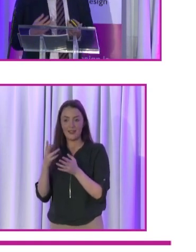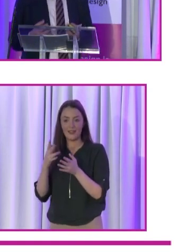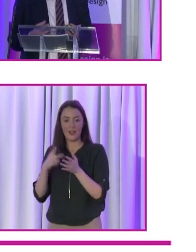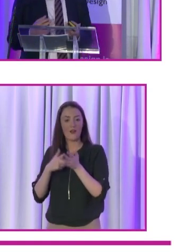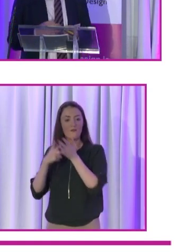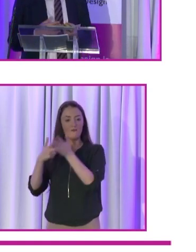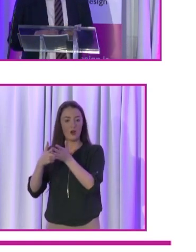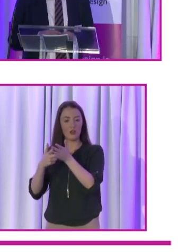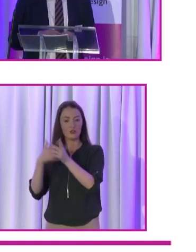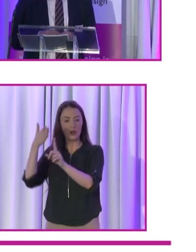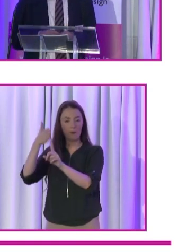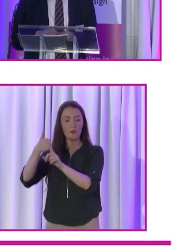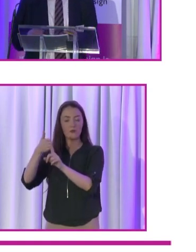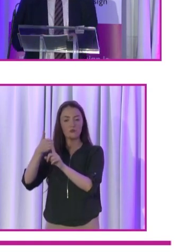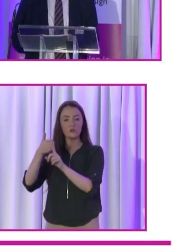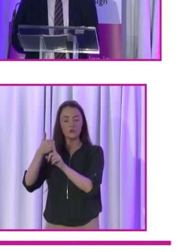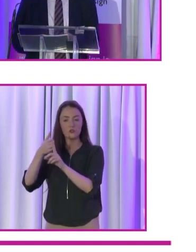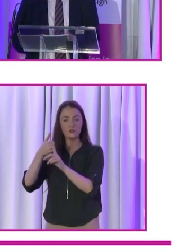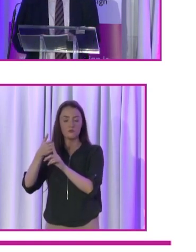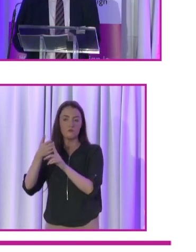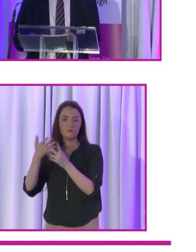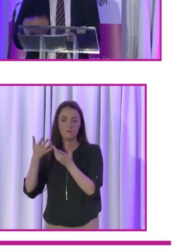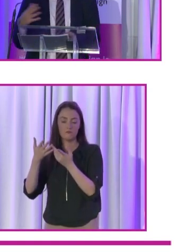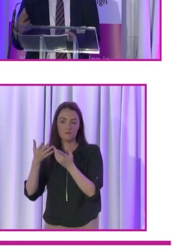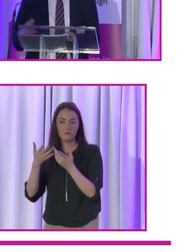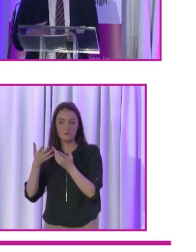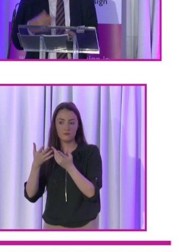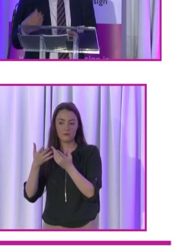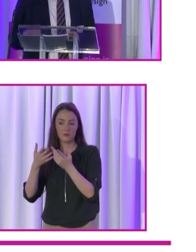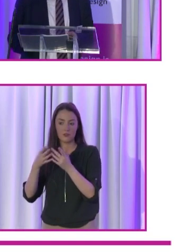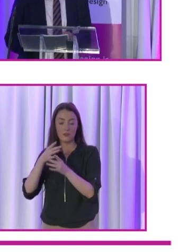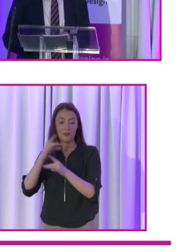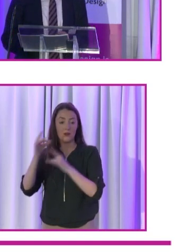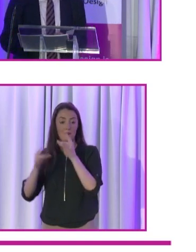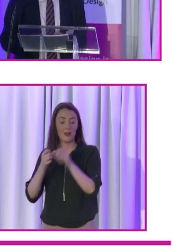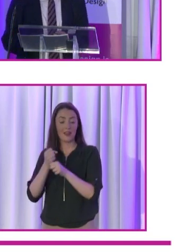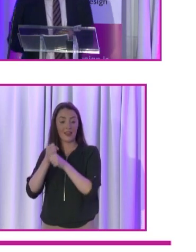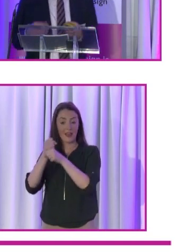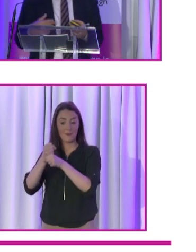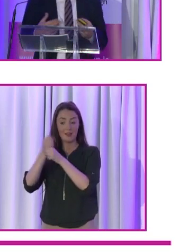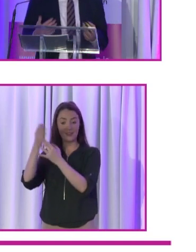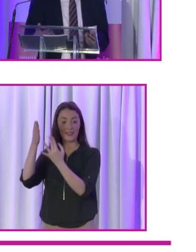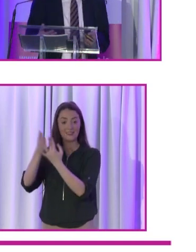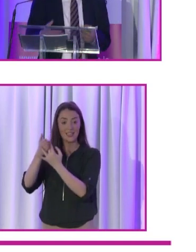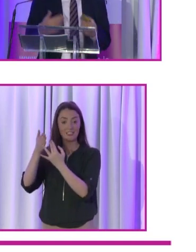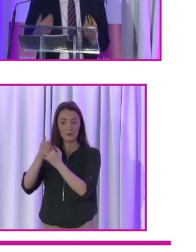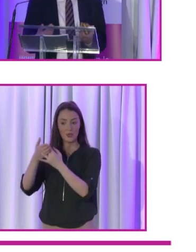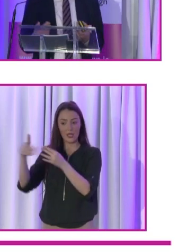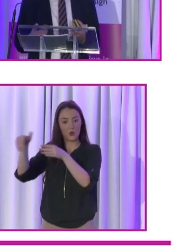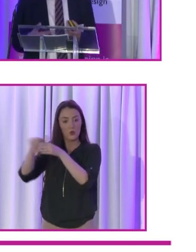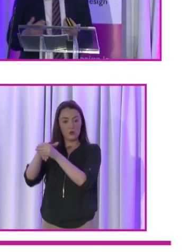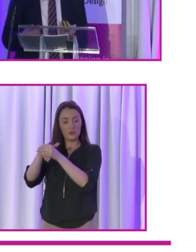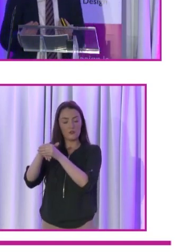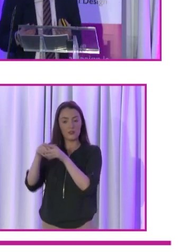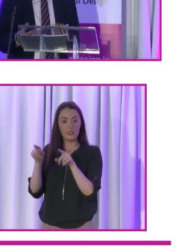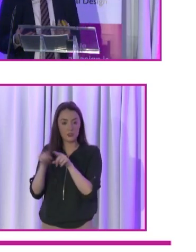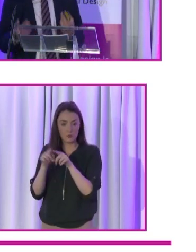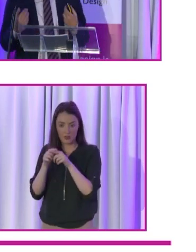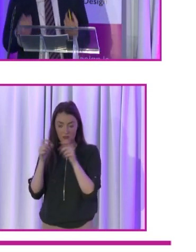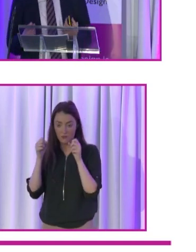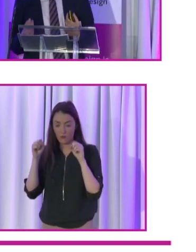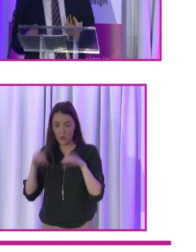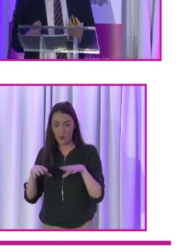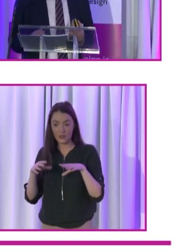kind of approach towards making their campaigns accessible and inclusive. Obviously, if they don't